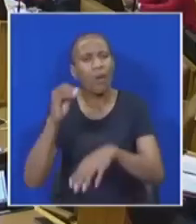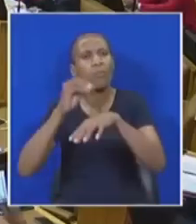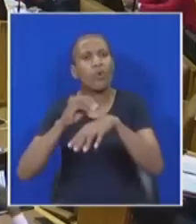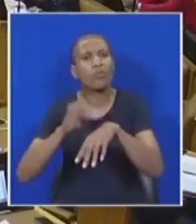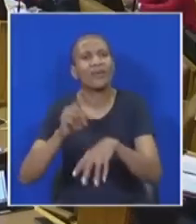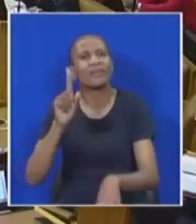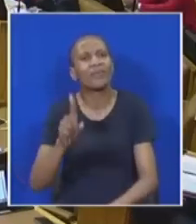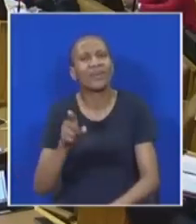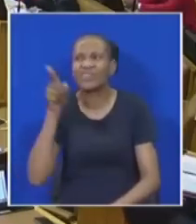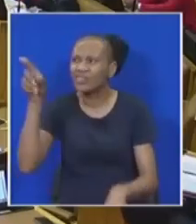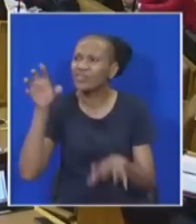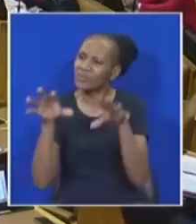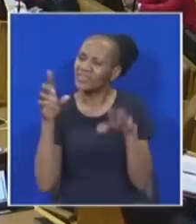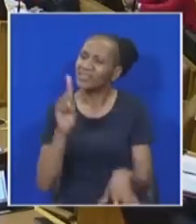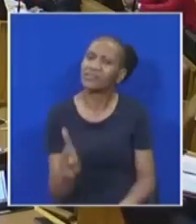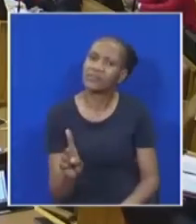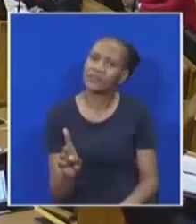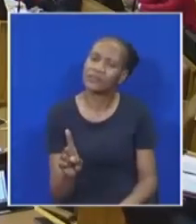ku...